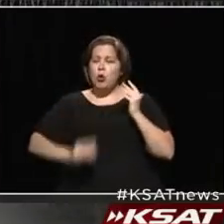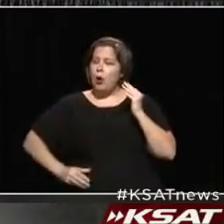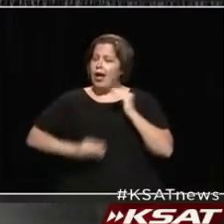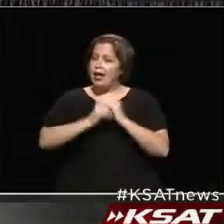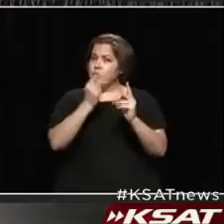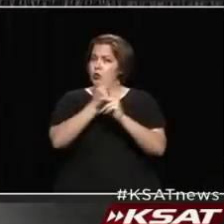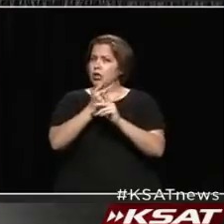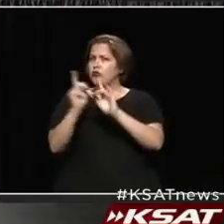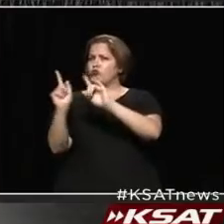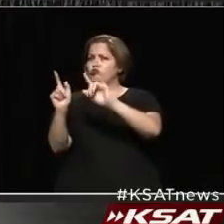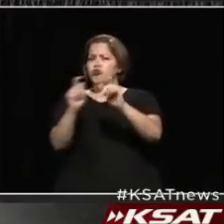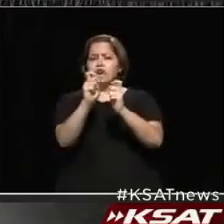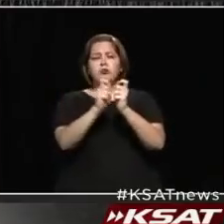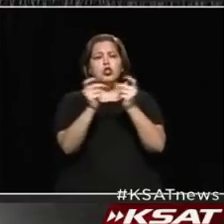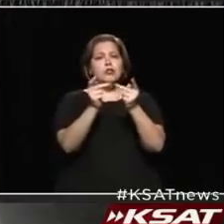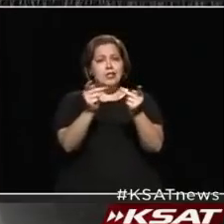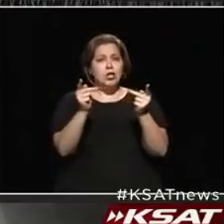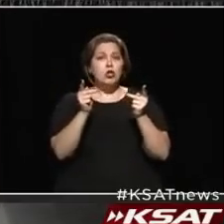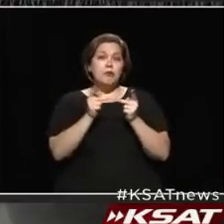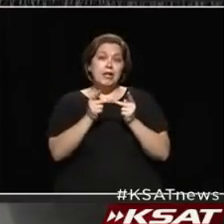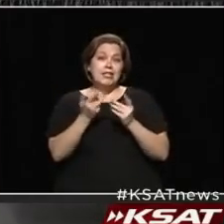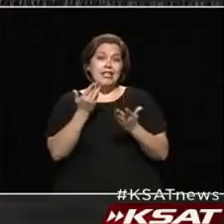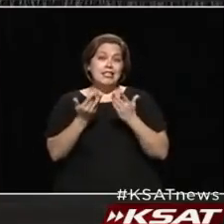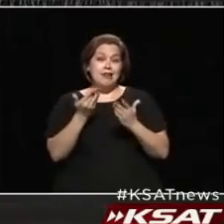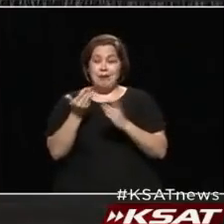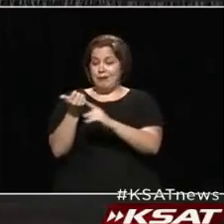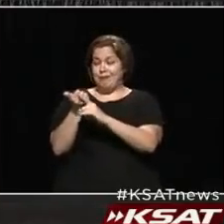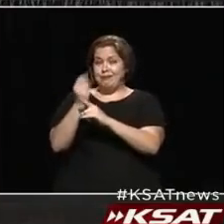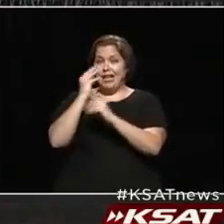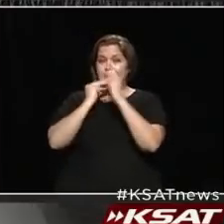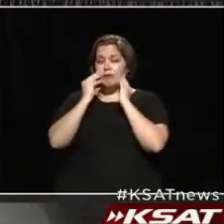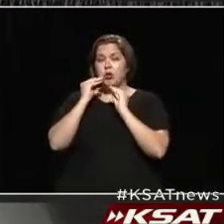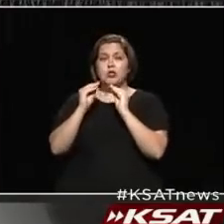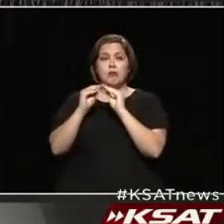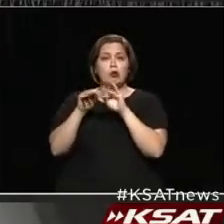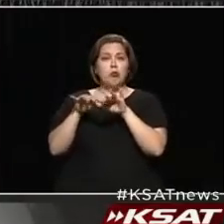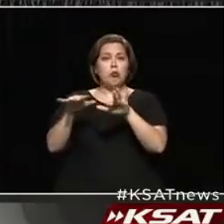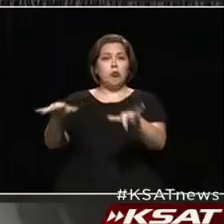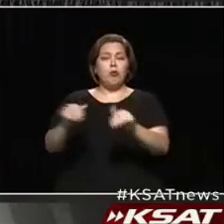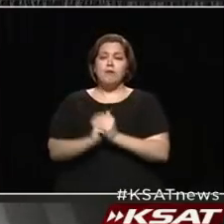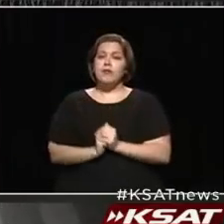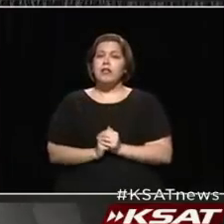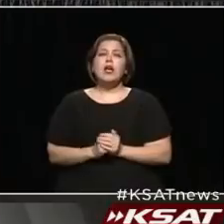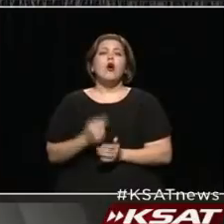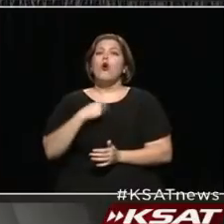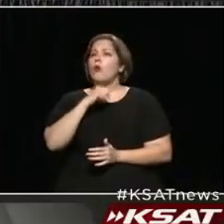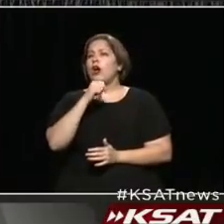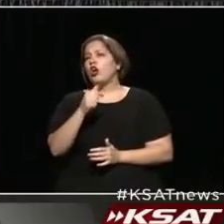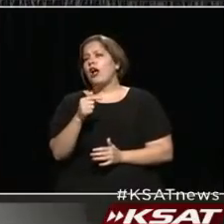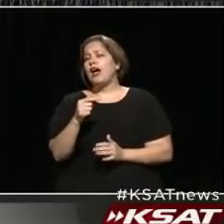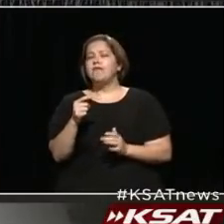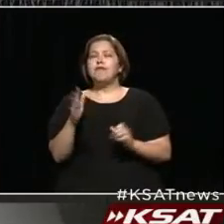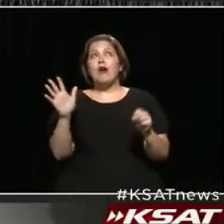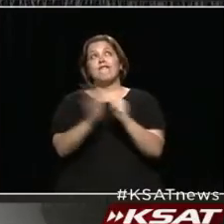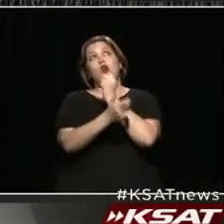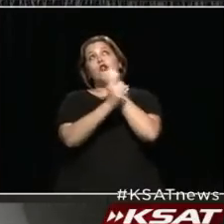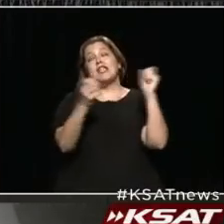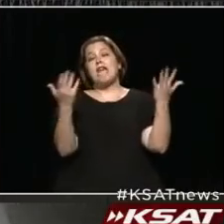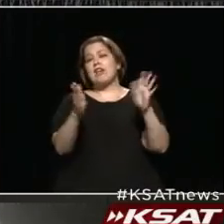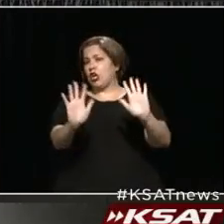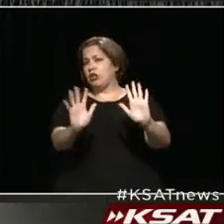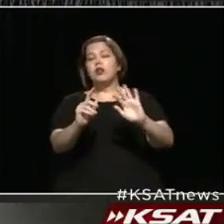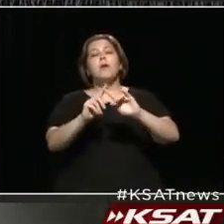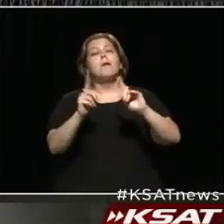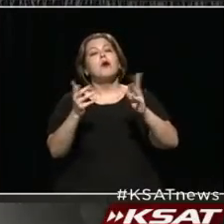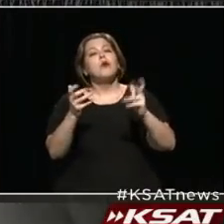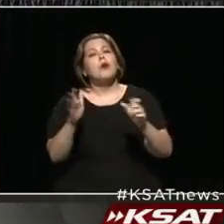as you go to certain places that may be experiencing a continued outbreak. We are certainly not out of the woods here in San Antonio either, but we want